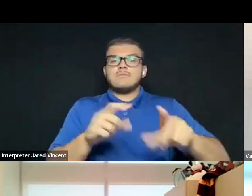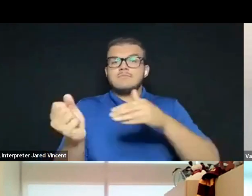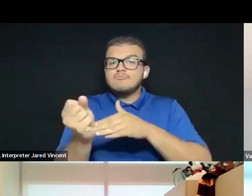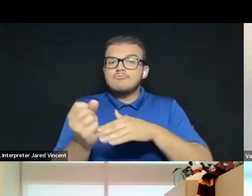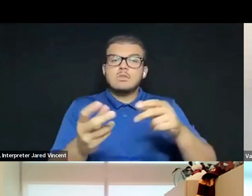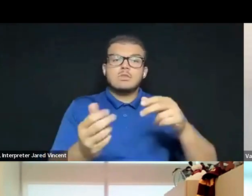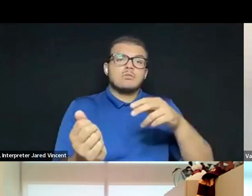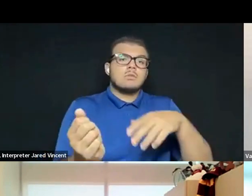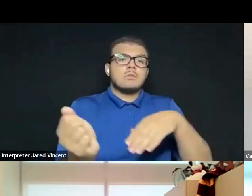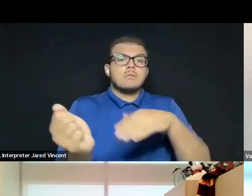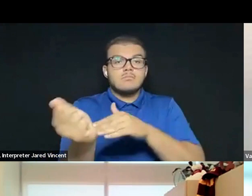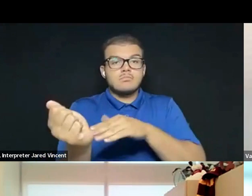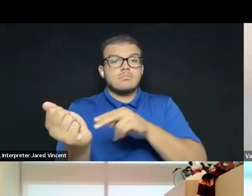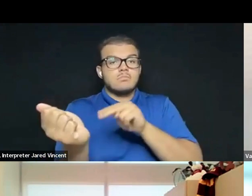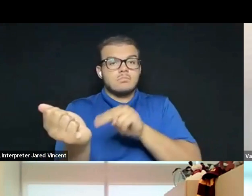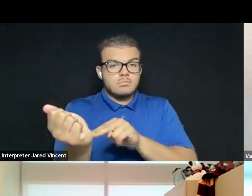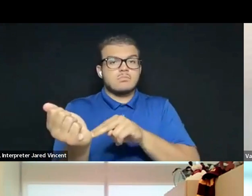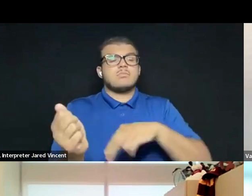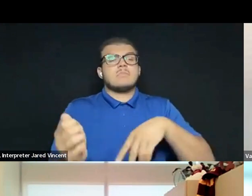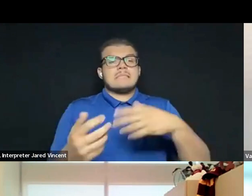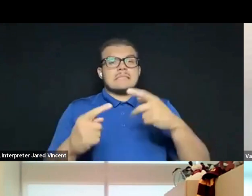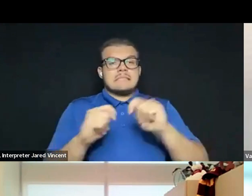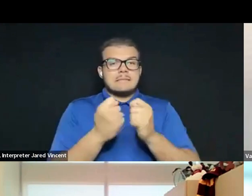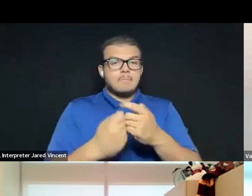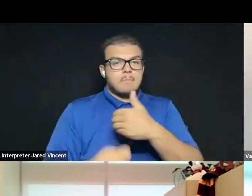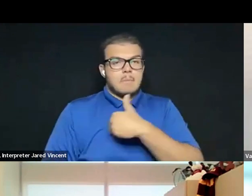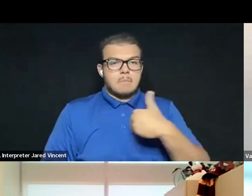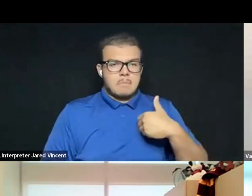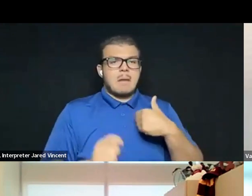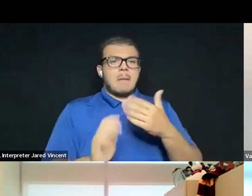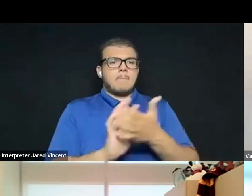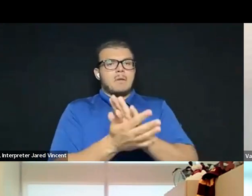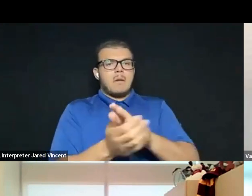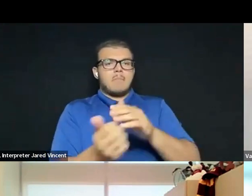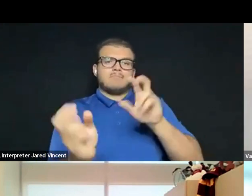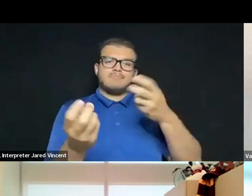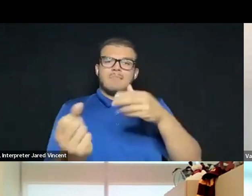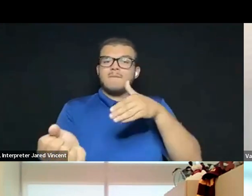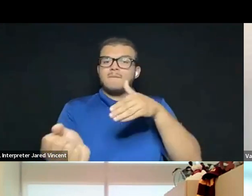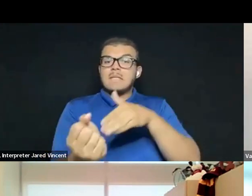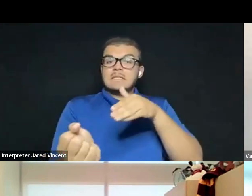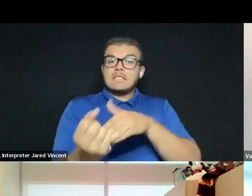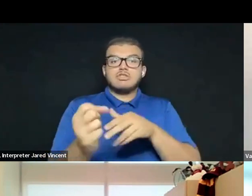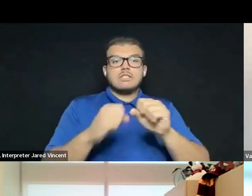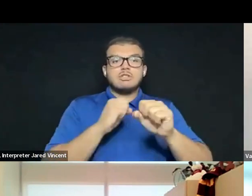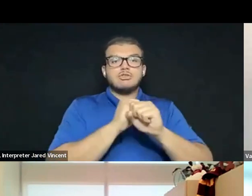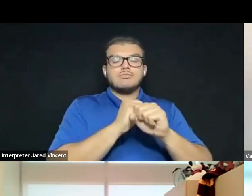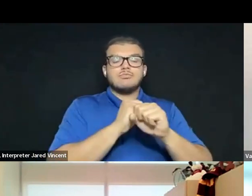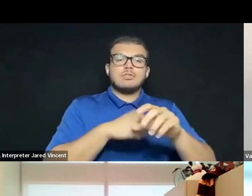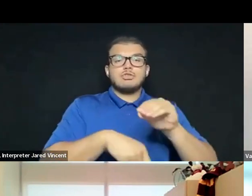and healthcare team members. And so I became a physician champion for the ACURE study, helping to provide